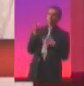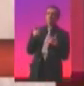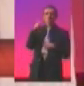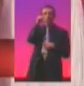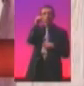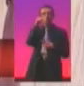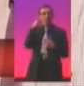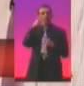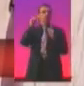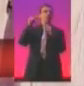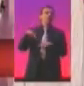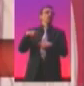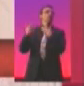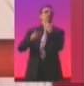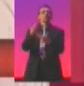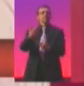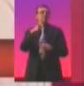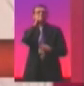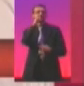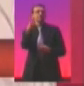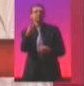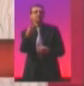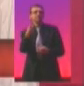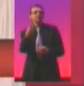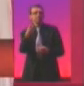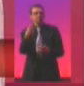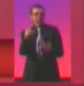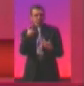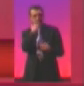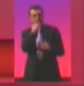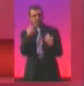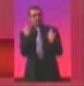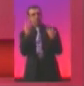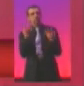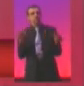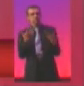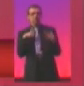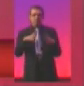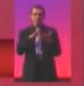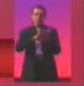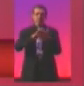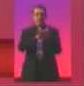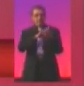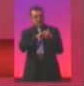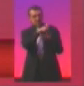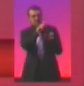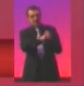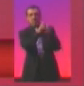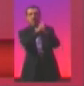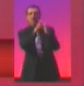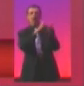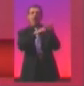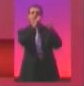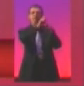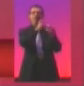know business as usual just won't do. And of course, boldness starts with reform of MPs'